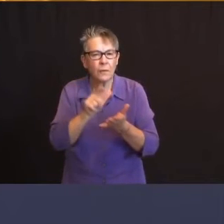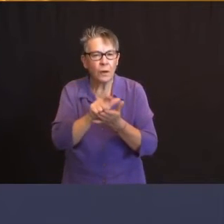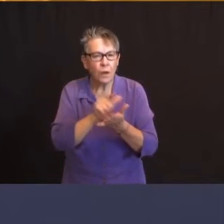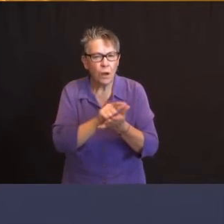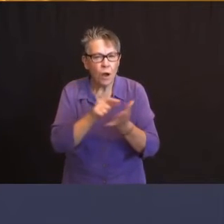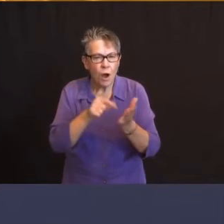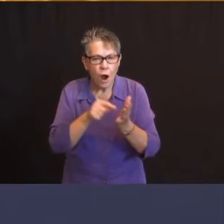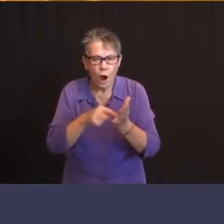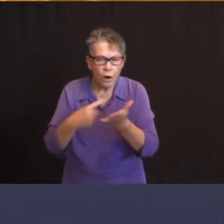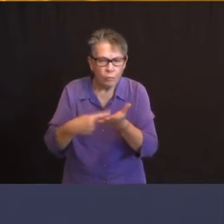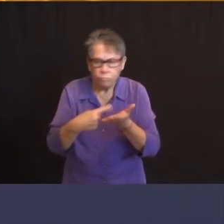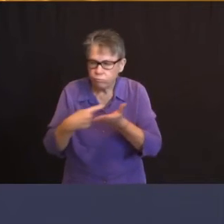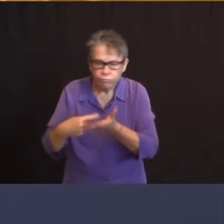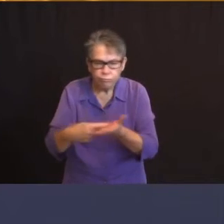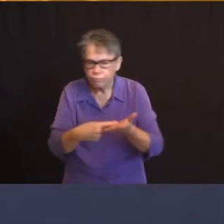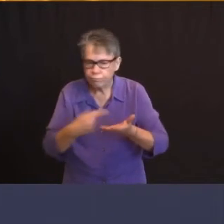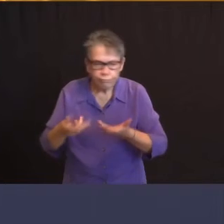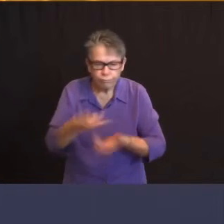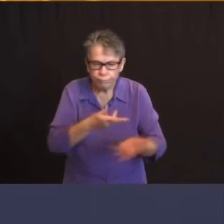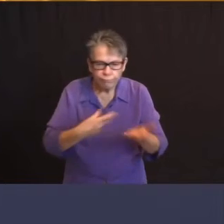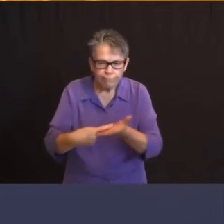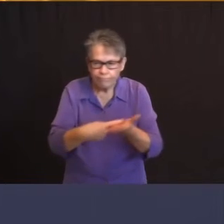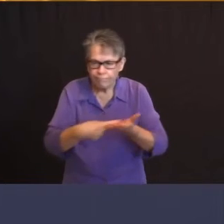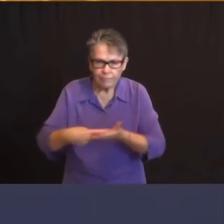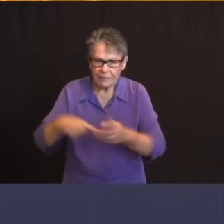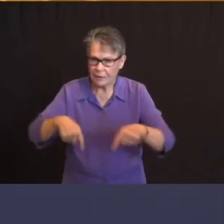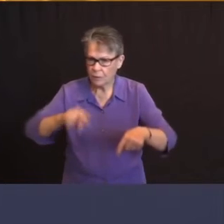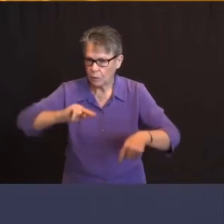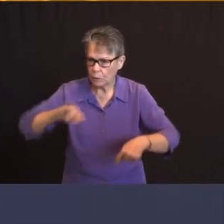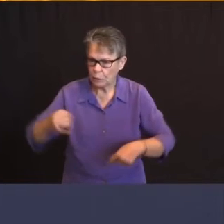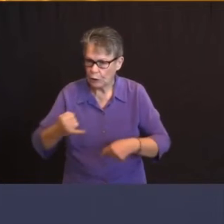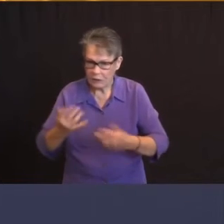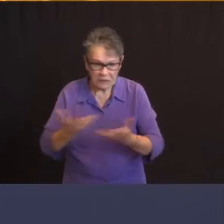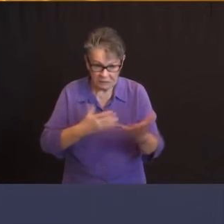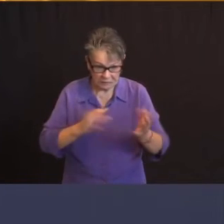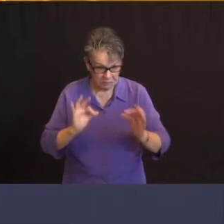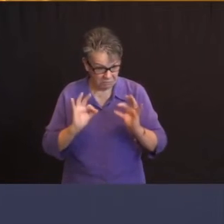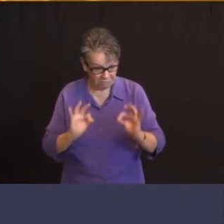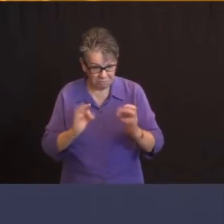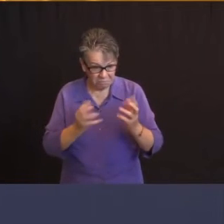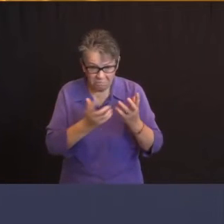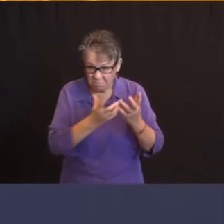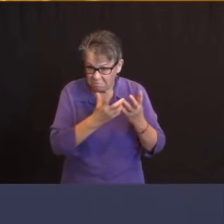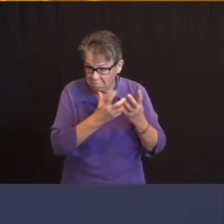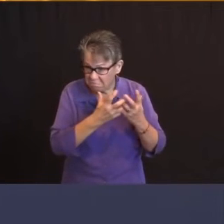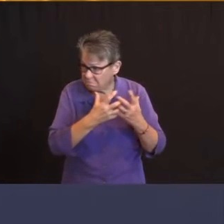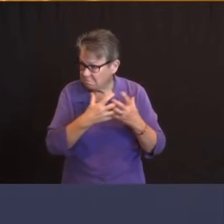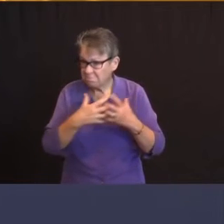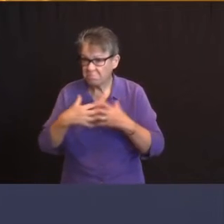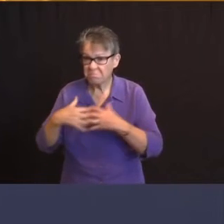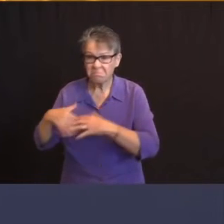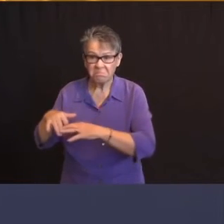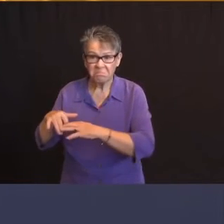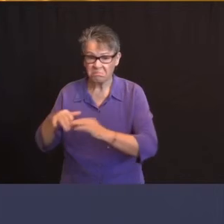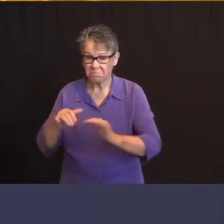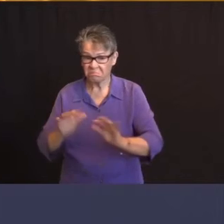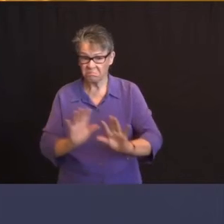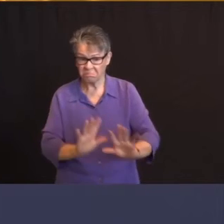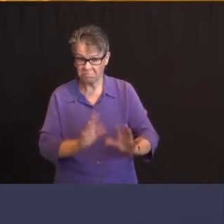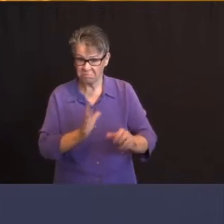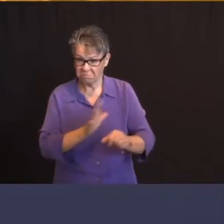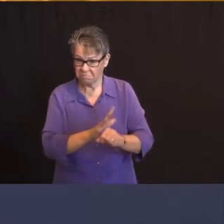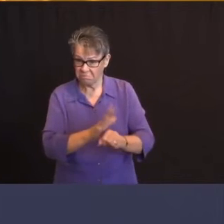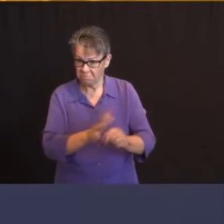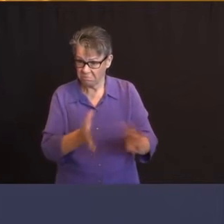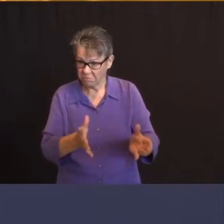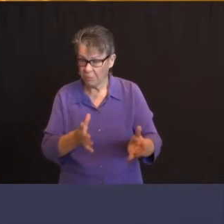to a good place. I'll leave it at that, as I would normally do. I want to give Senator Nick Scutari a big shout